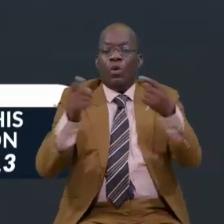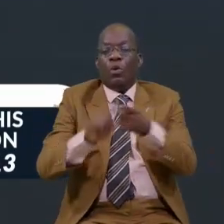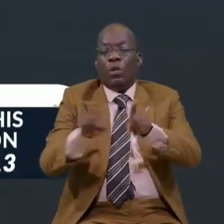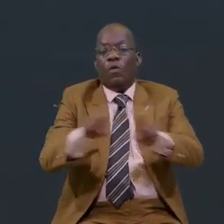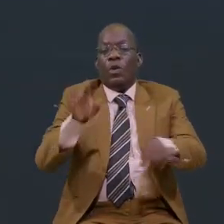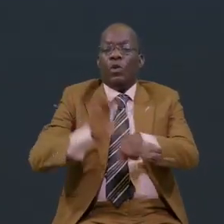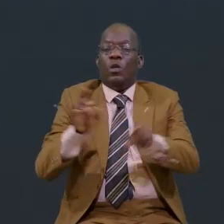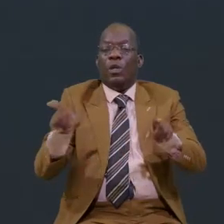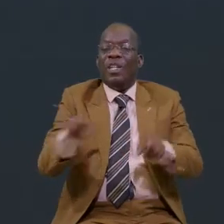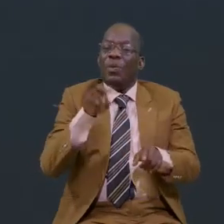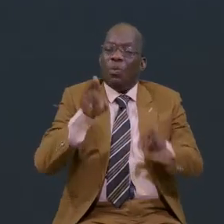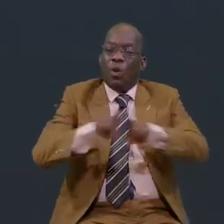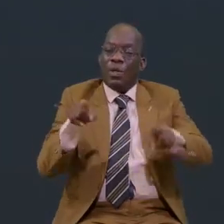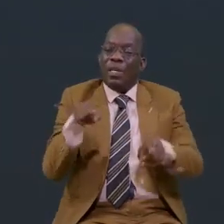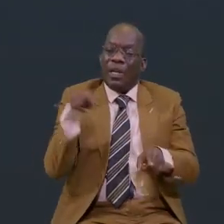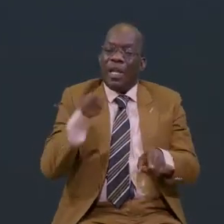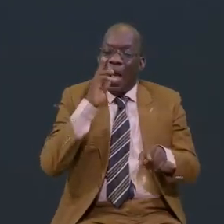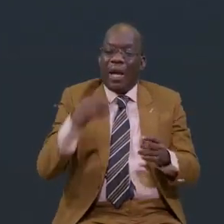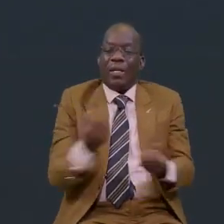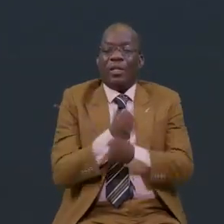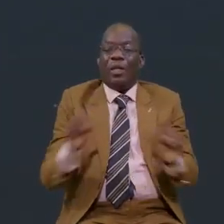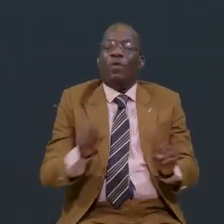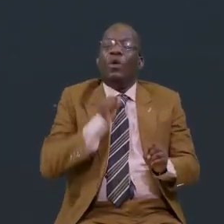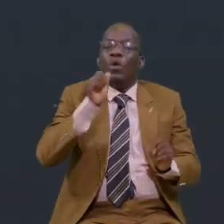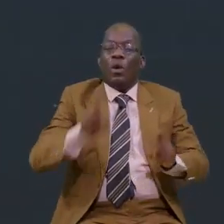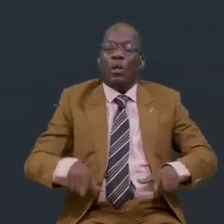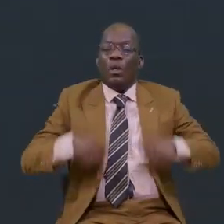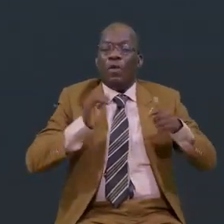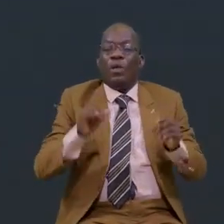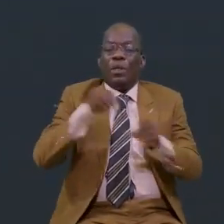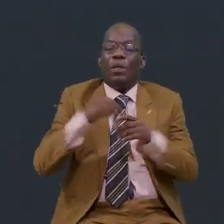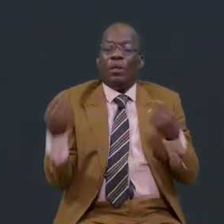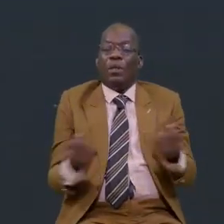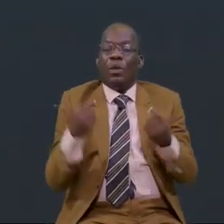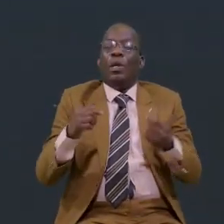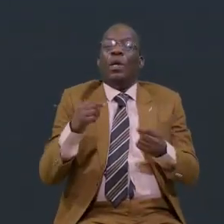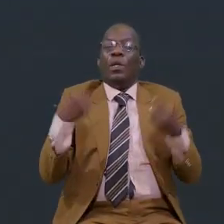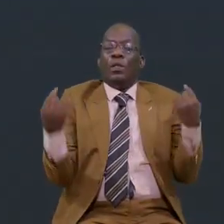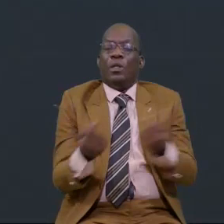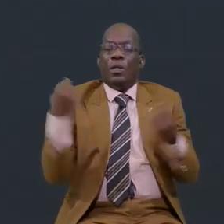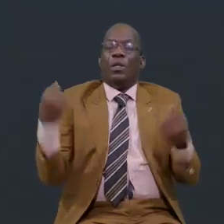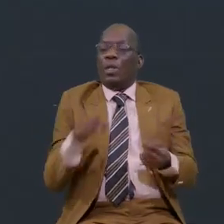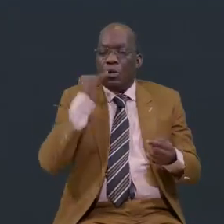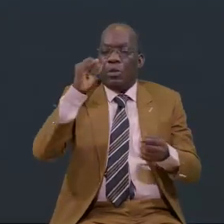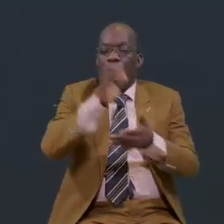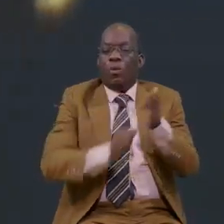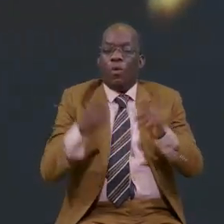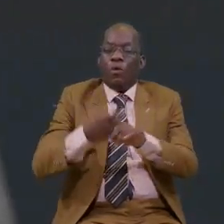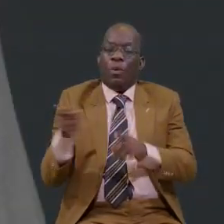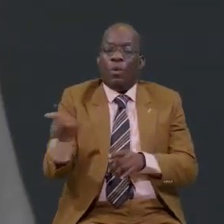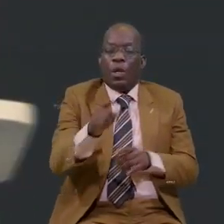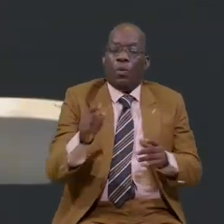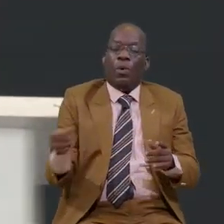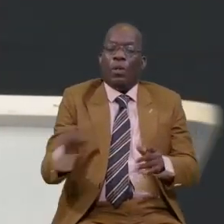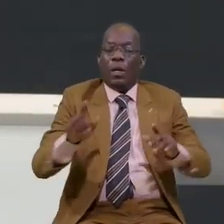not living in sin, and their dynamic nature is uprooted from them, and they live holy lives, and their unity does